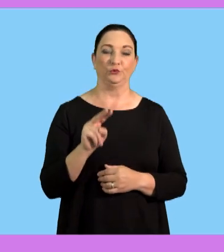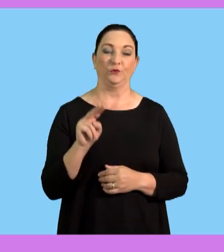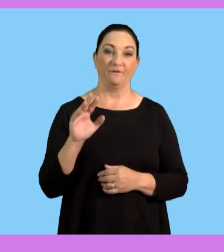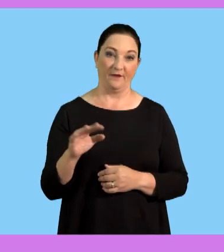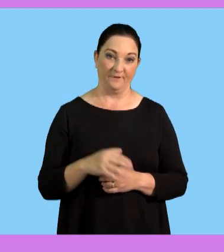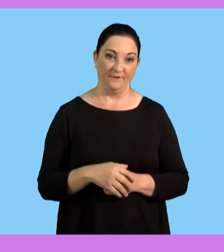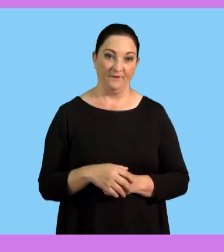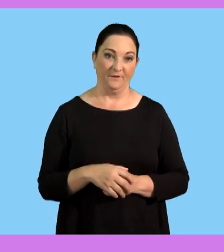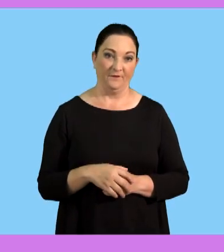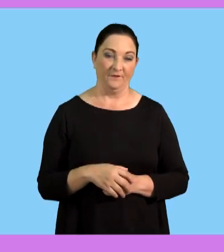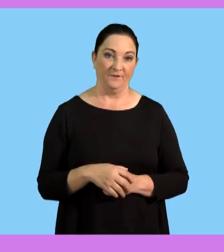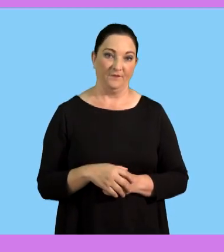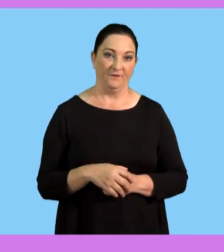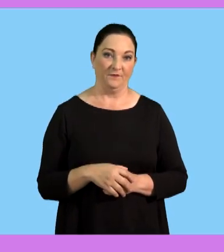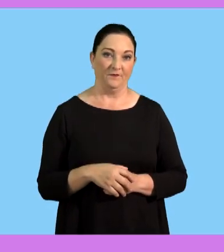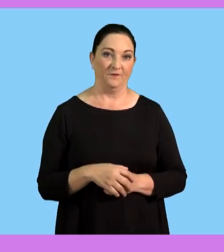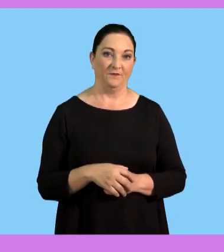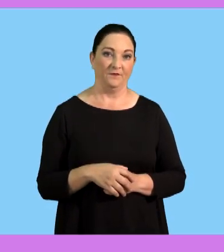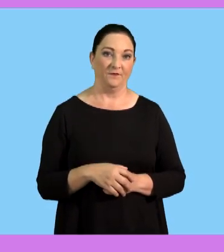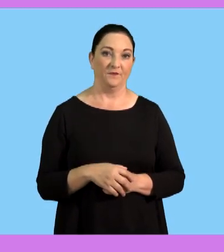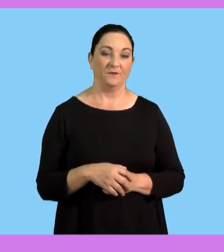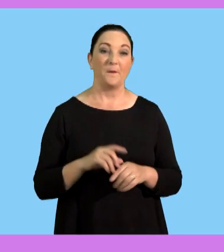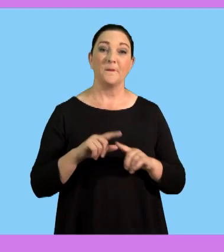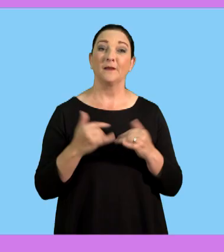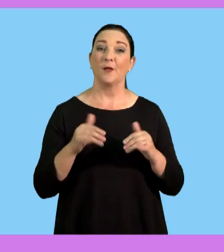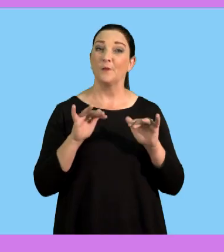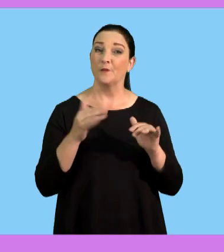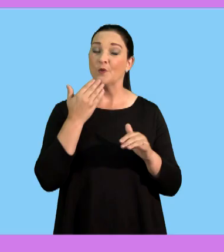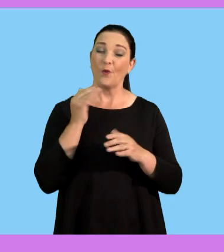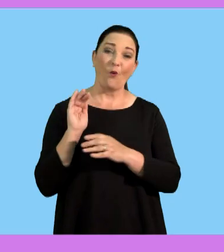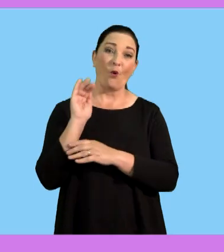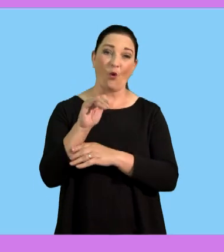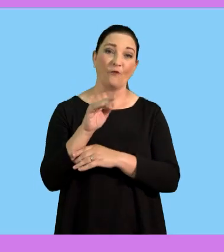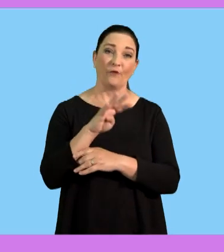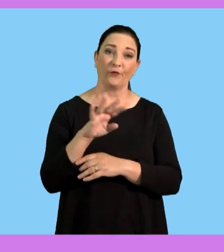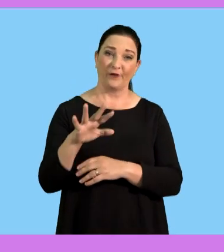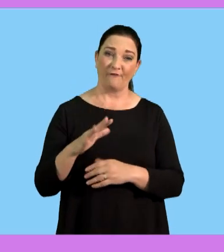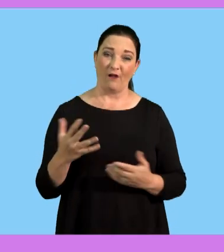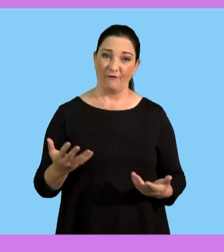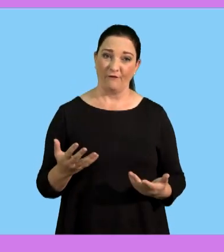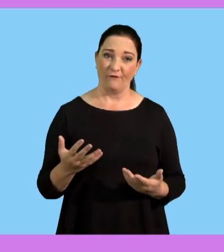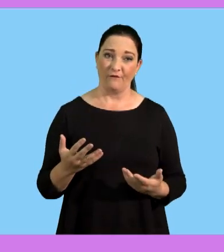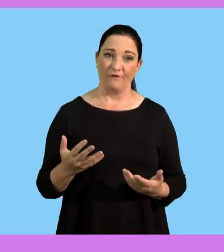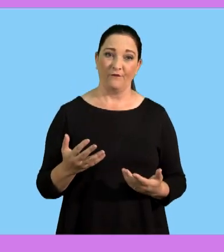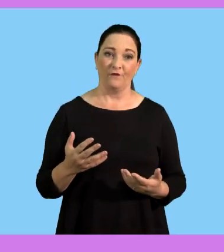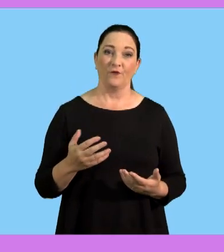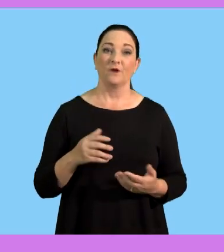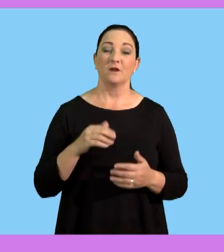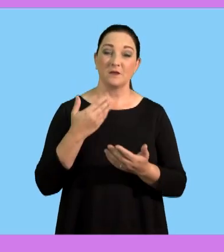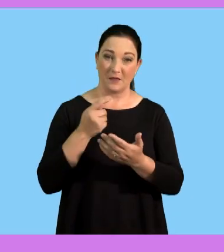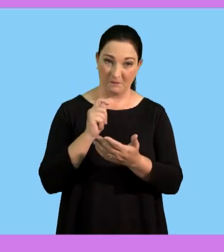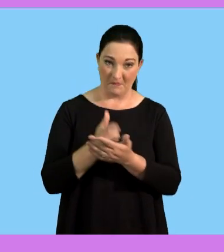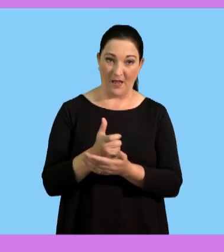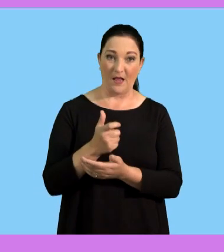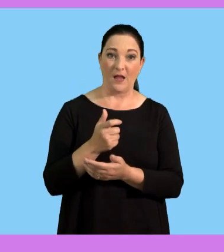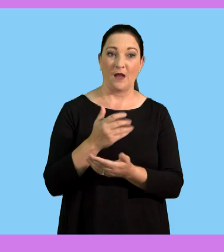We know it's 225 in this case. So now we need to find people over 45 and those who are buying bread.